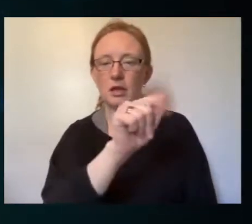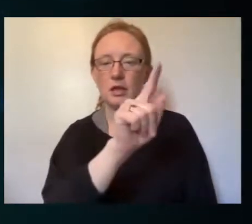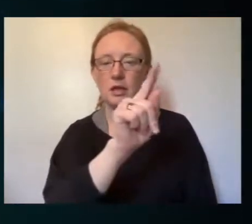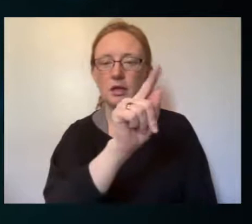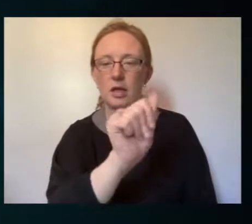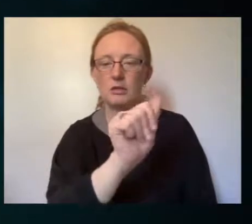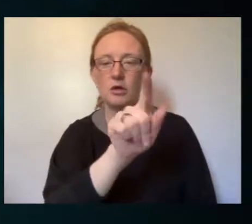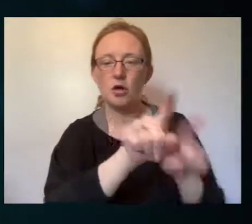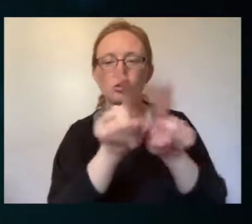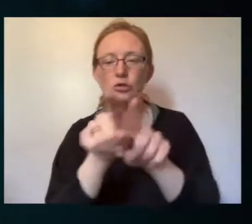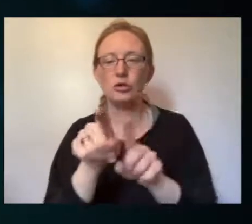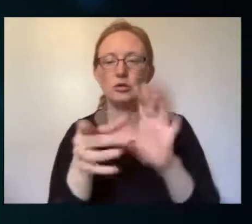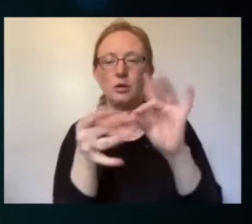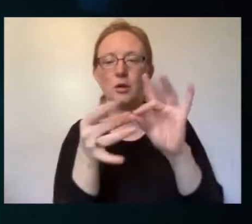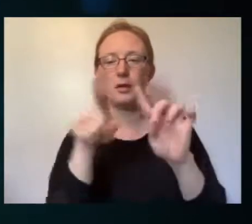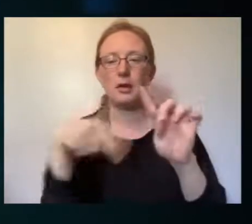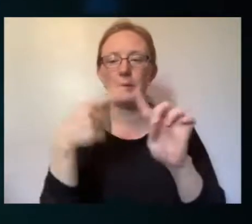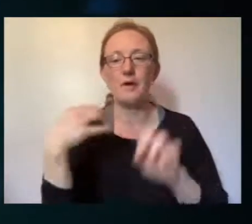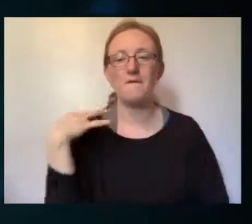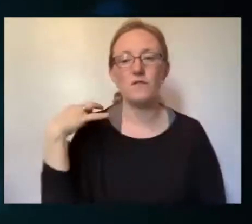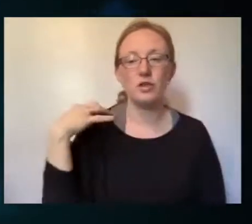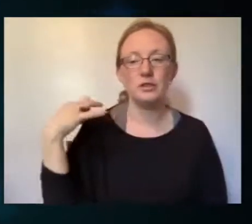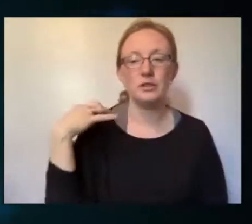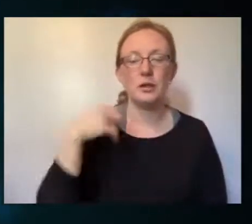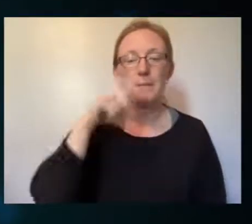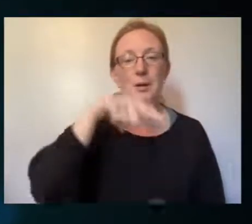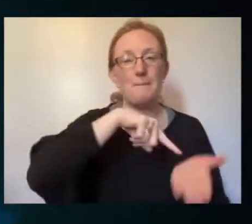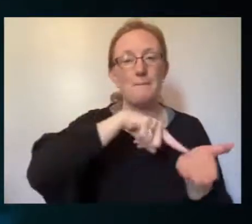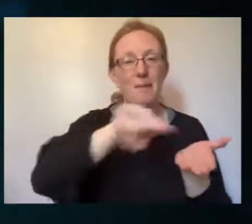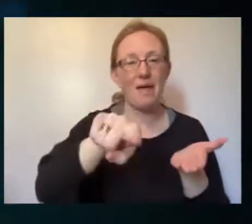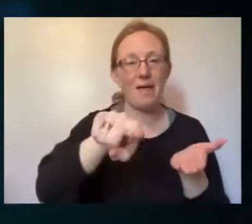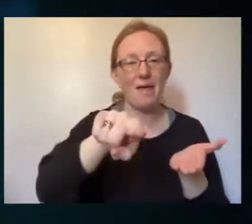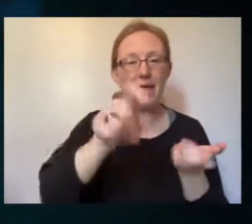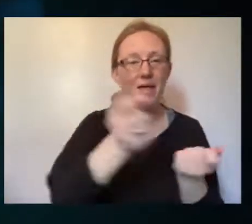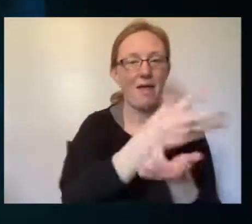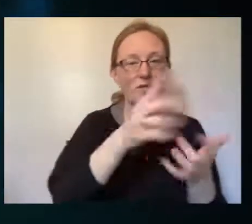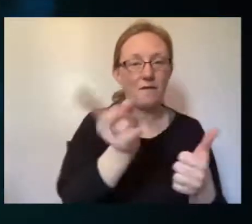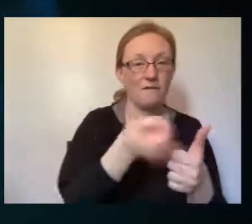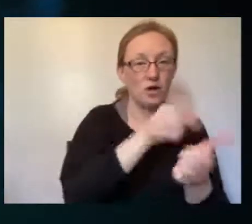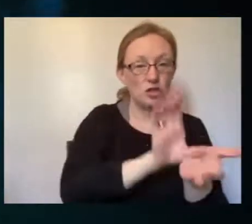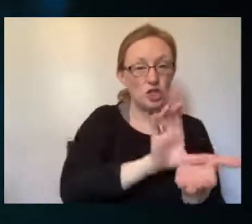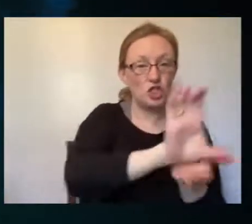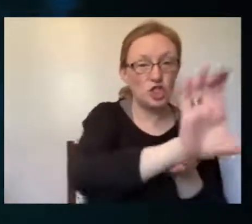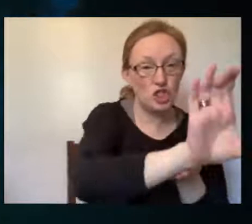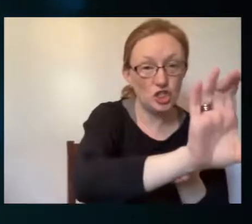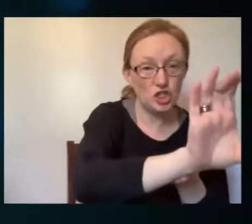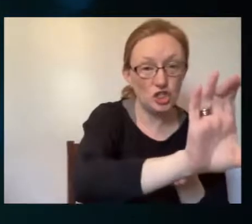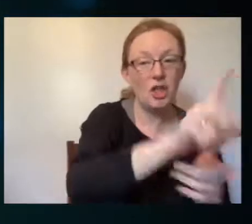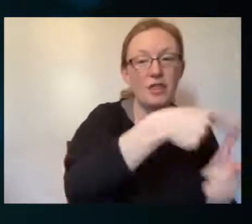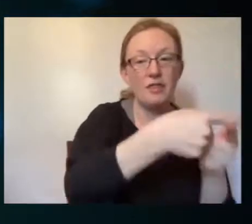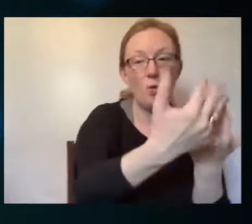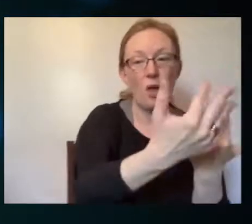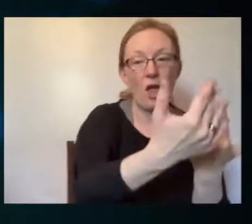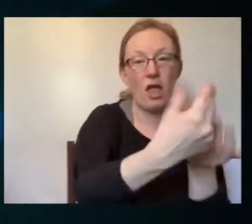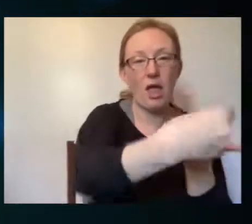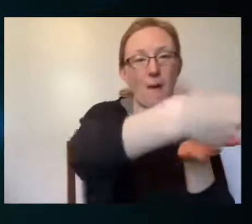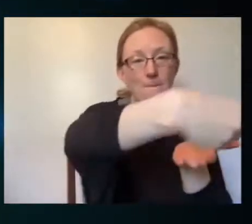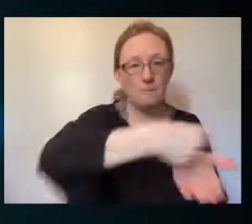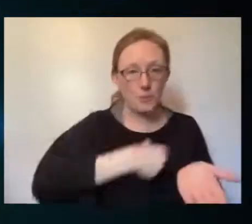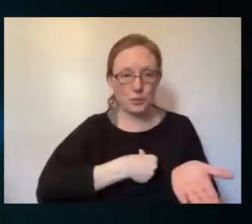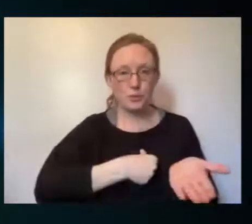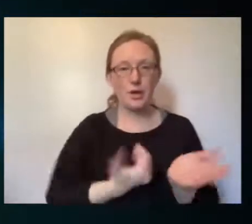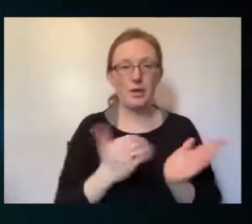advance and then be reimbursed, which is clearly less accessible to, say, like PhD students.